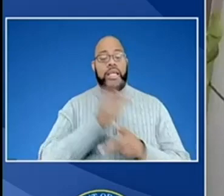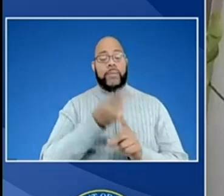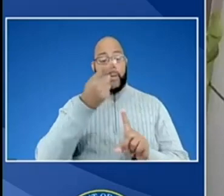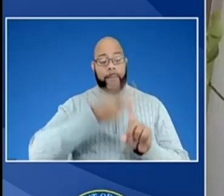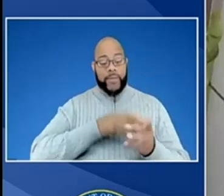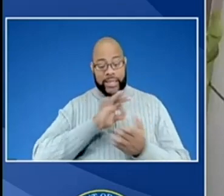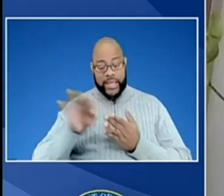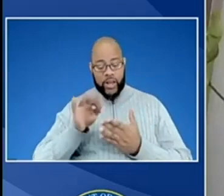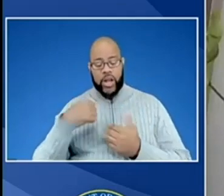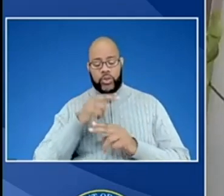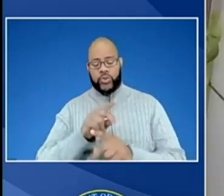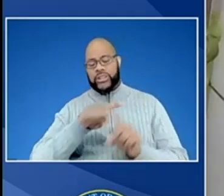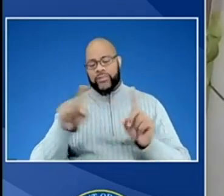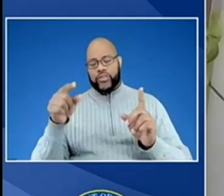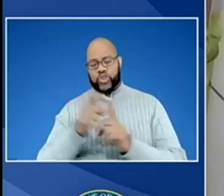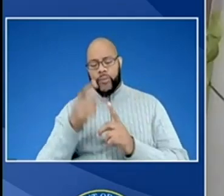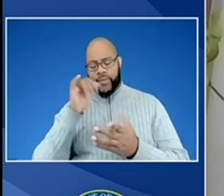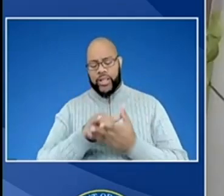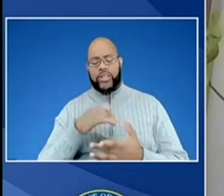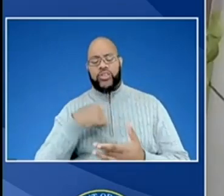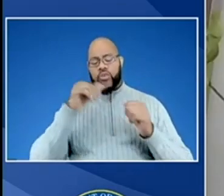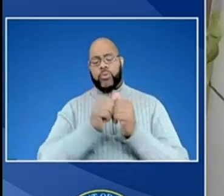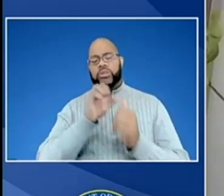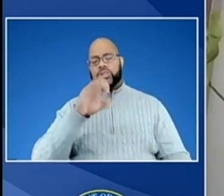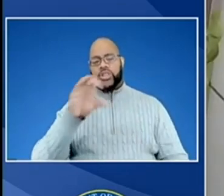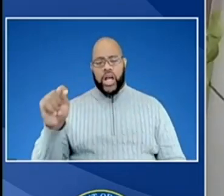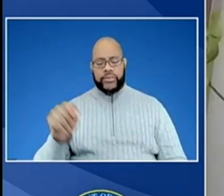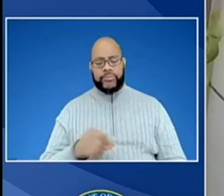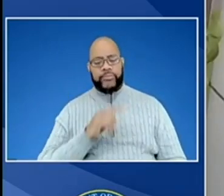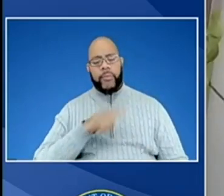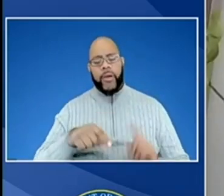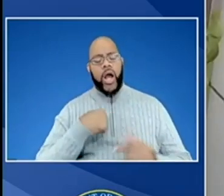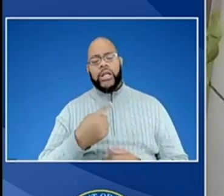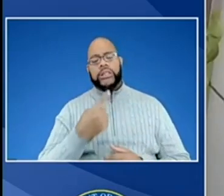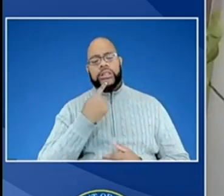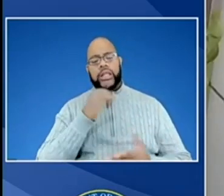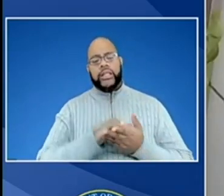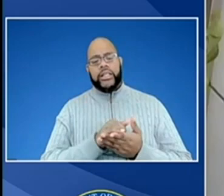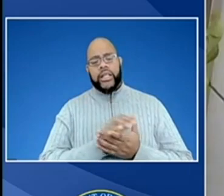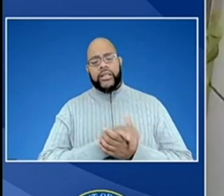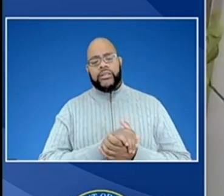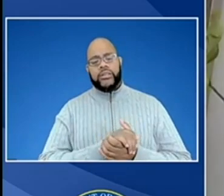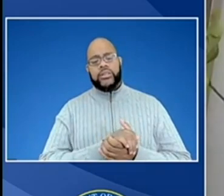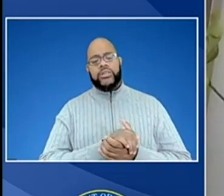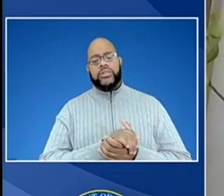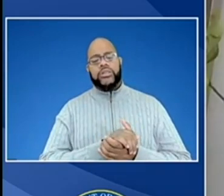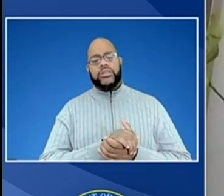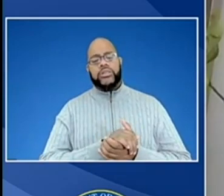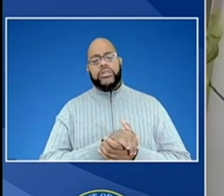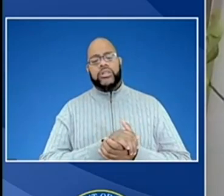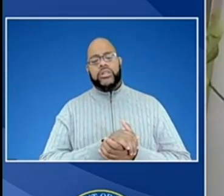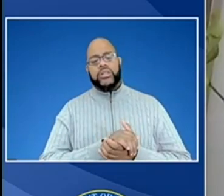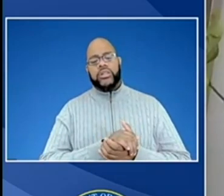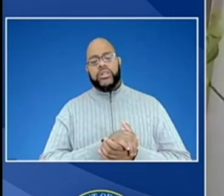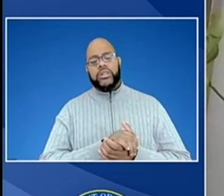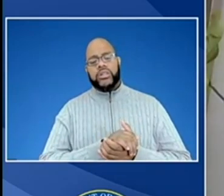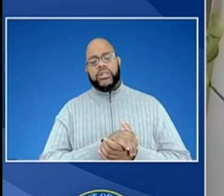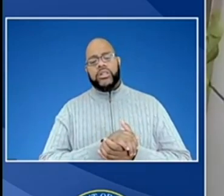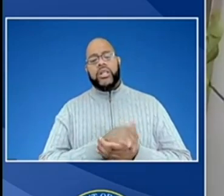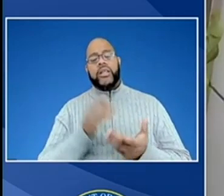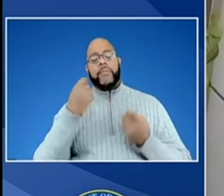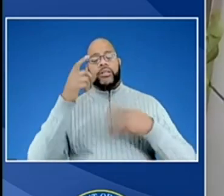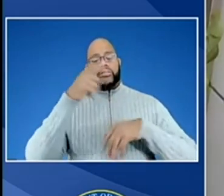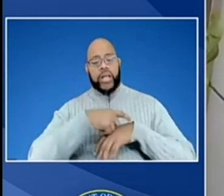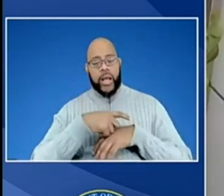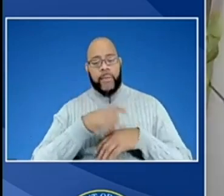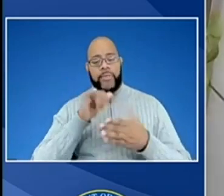I would use a different term for it. So I agree with Scott there. But I would say that on the other hand, Scott, I just want to respond briefly. I think there are many times